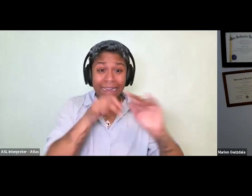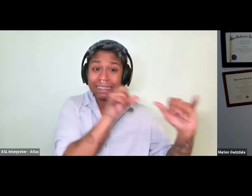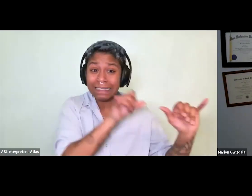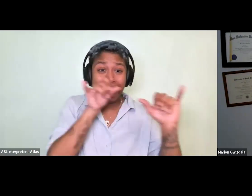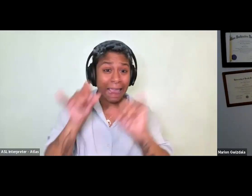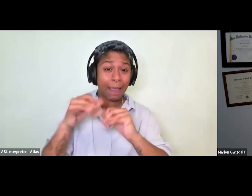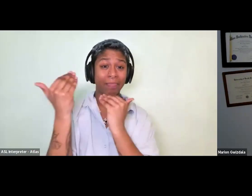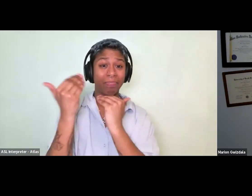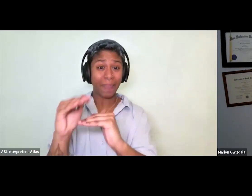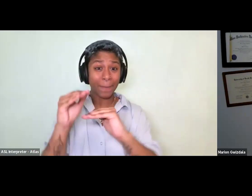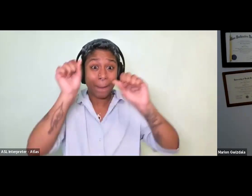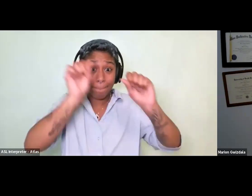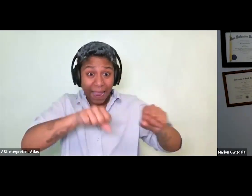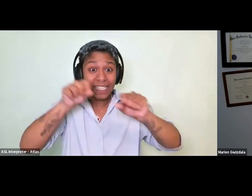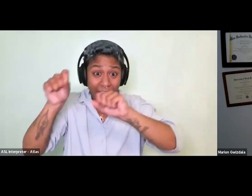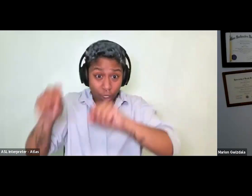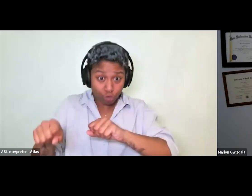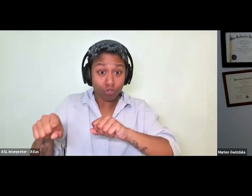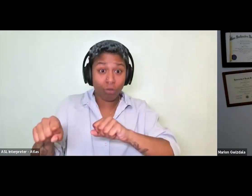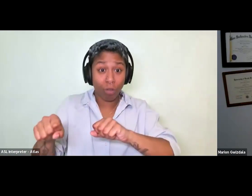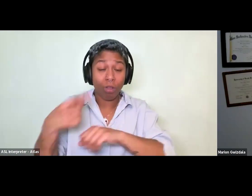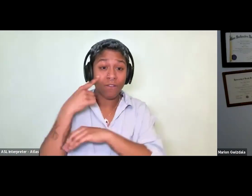potential that we have as a society.